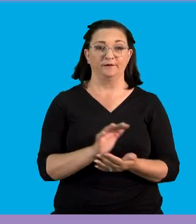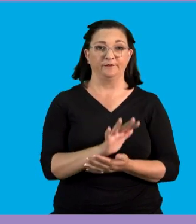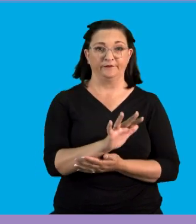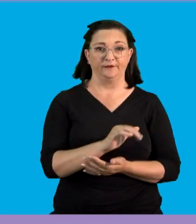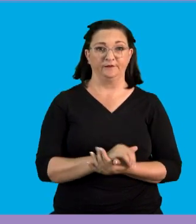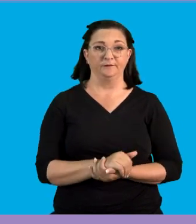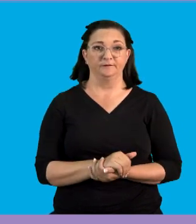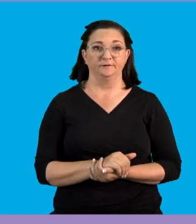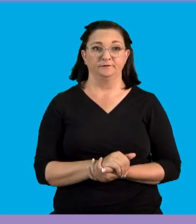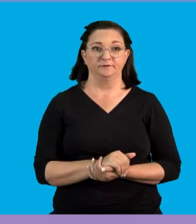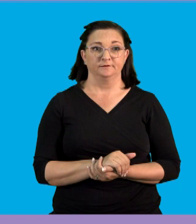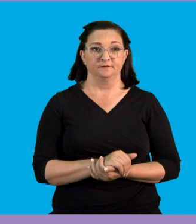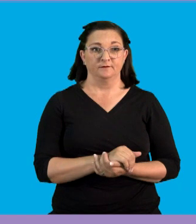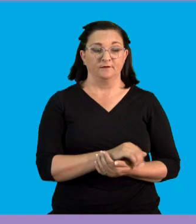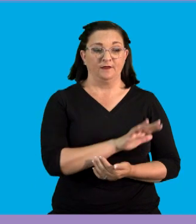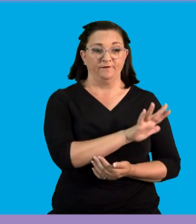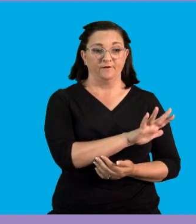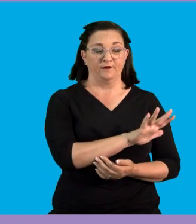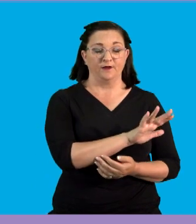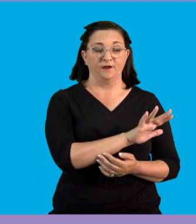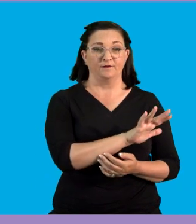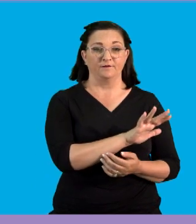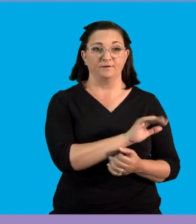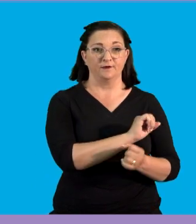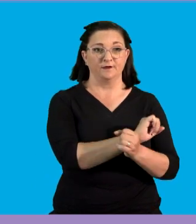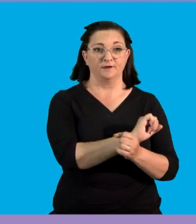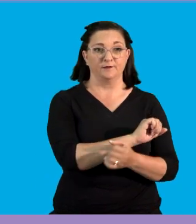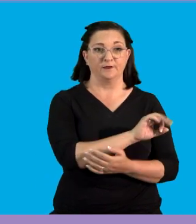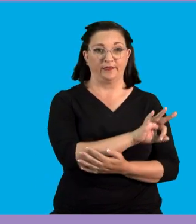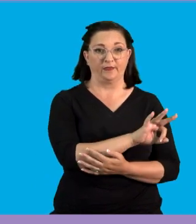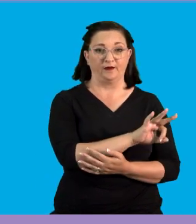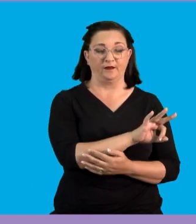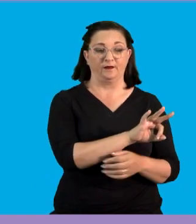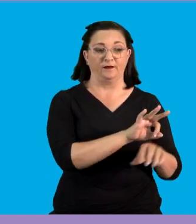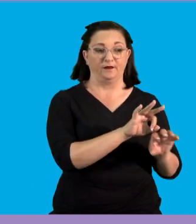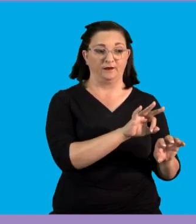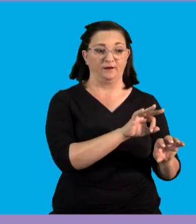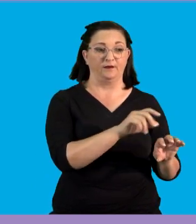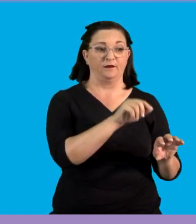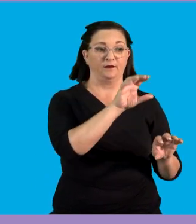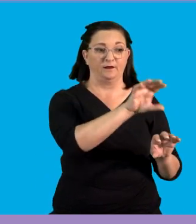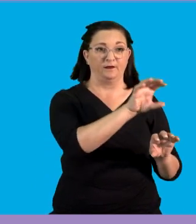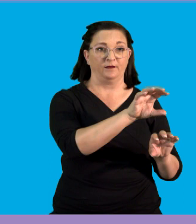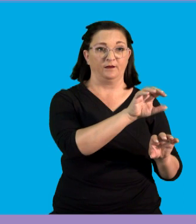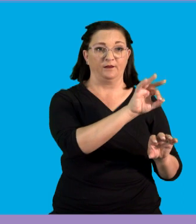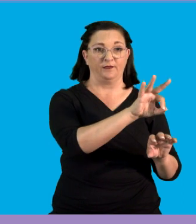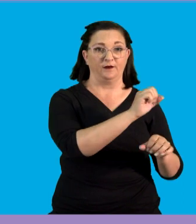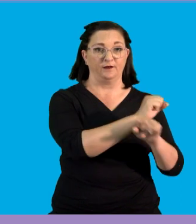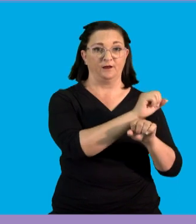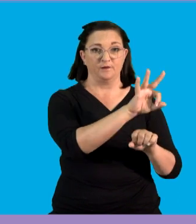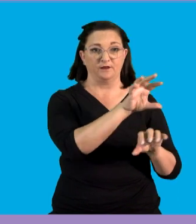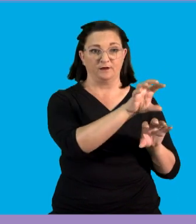15. So when we multiply that denominator by 3 to get the 15, we multiply that numerator by